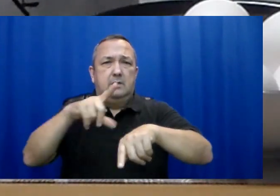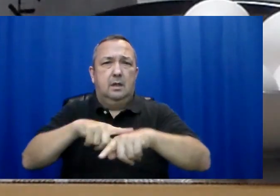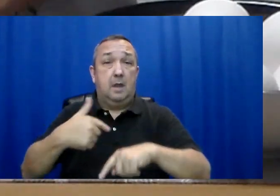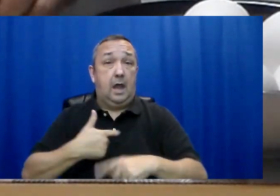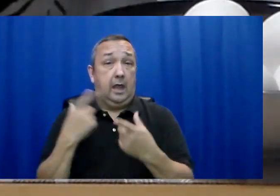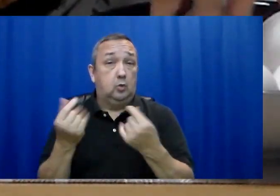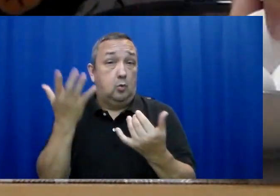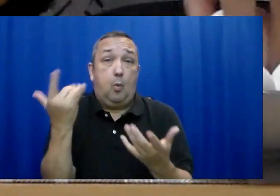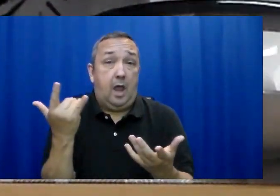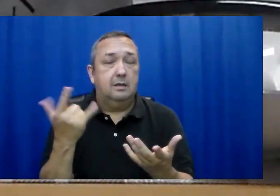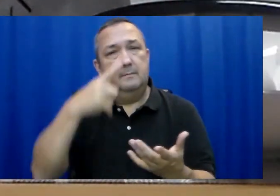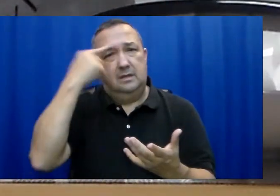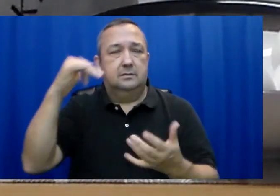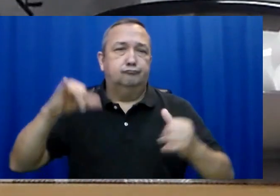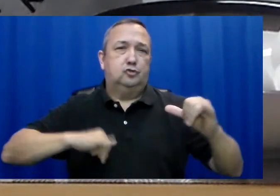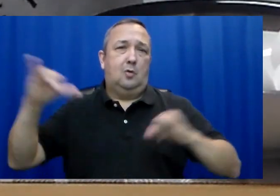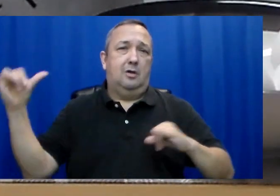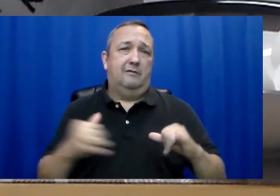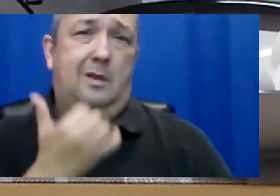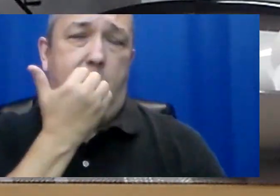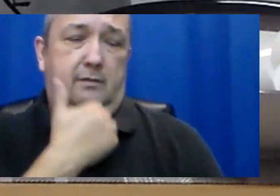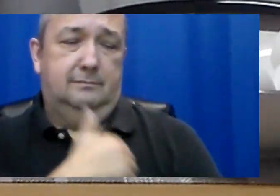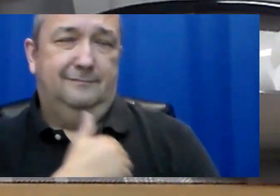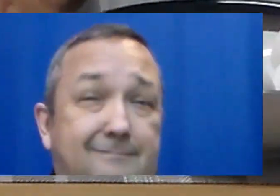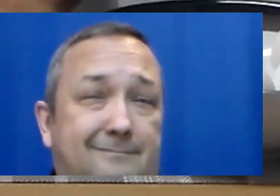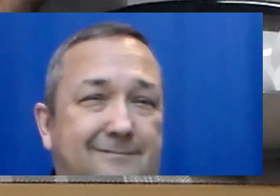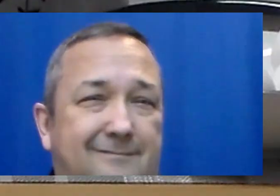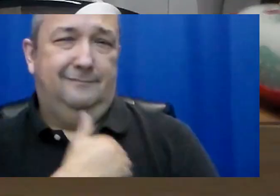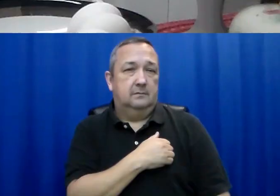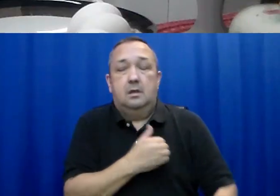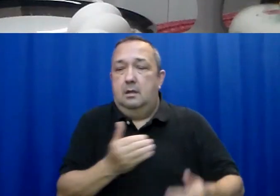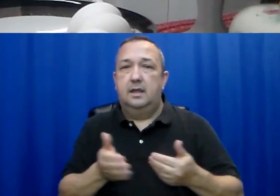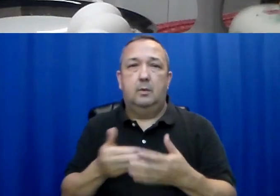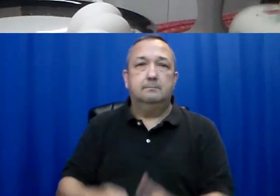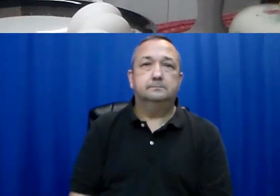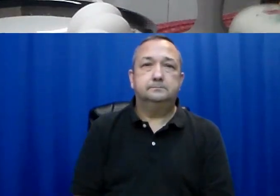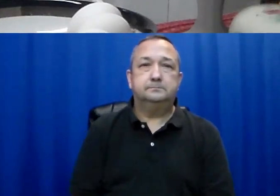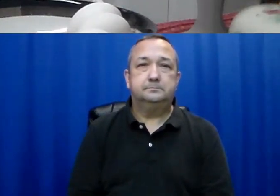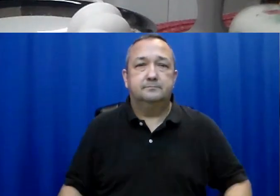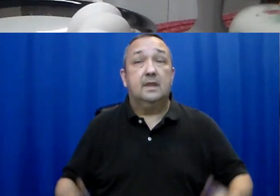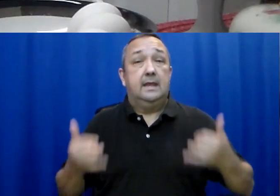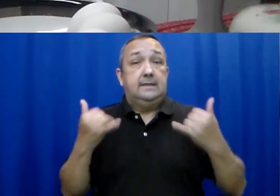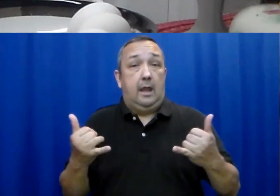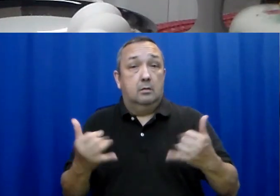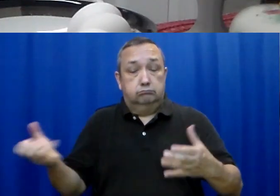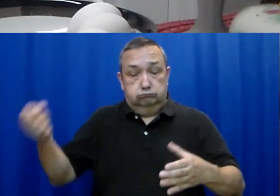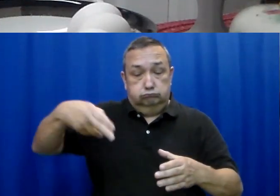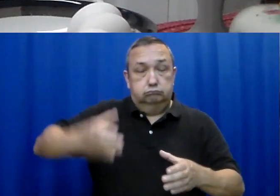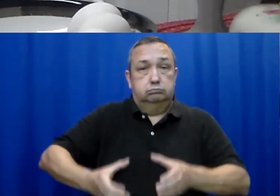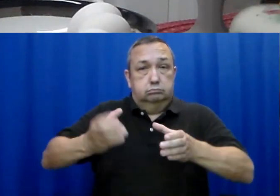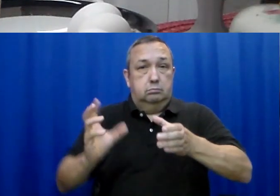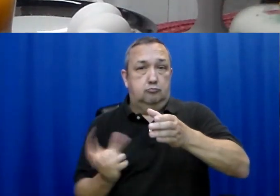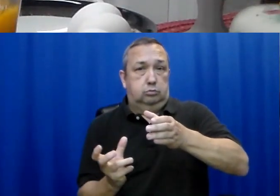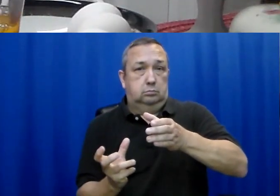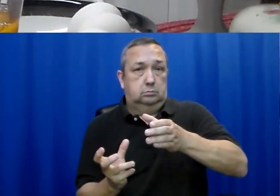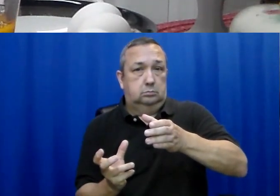hands at the same time. I'm doing this simply to show off because I can. Anyway, now take your eggs